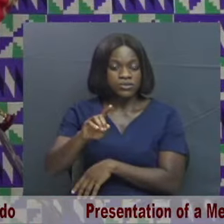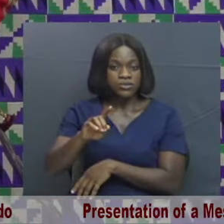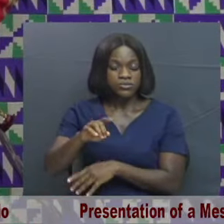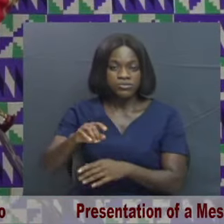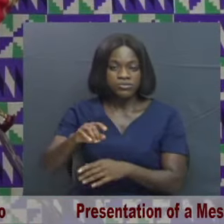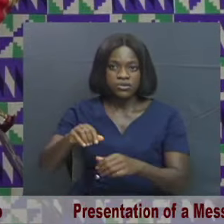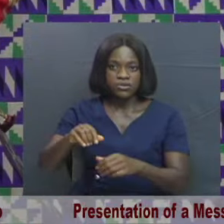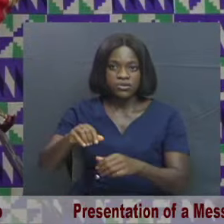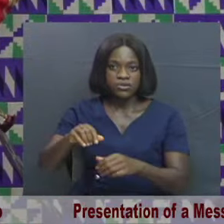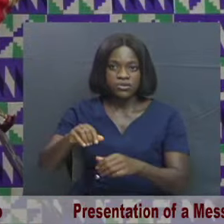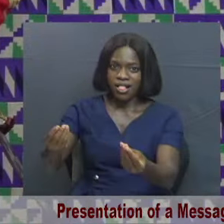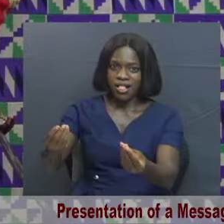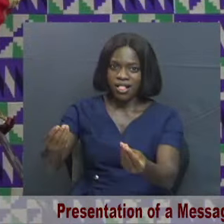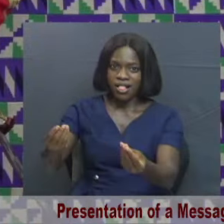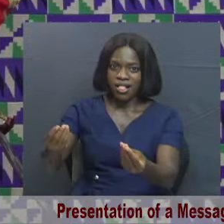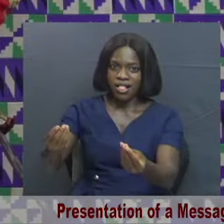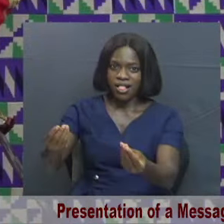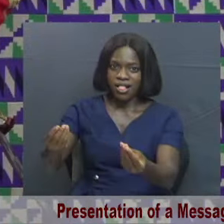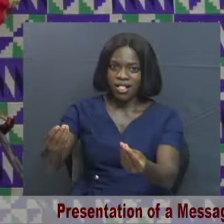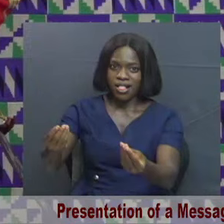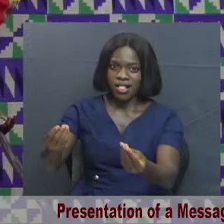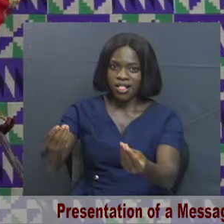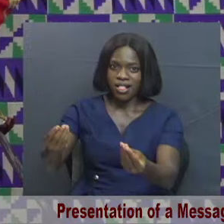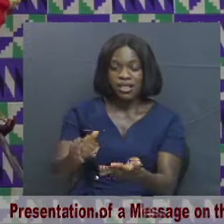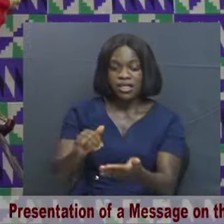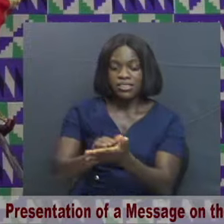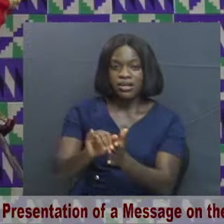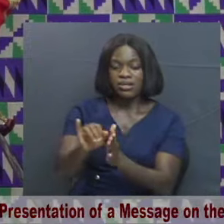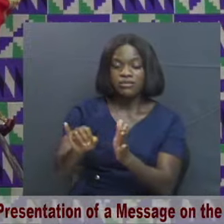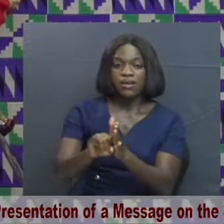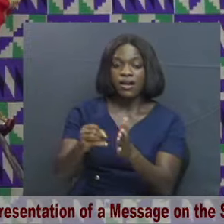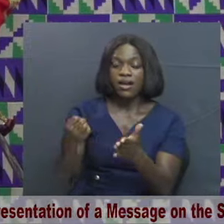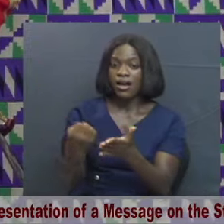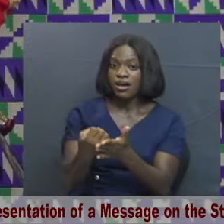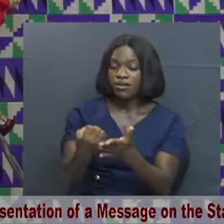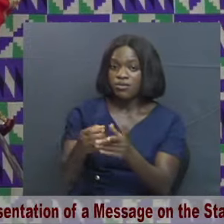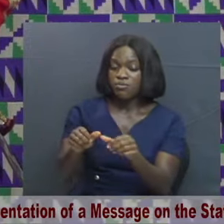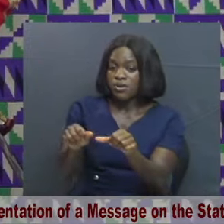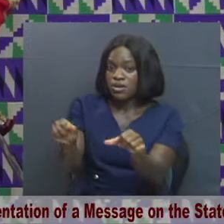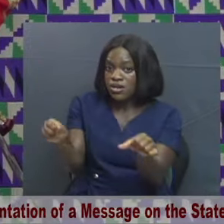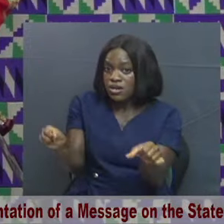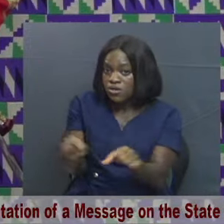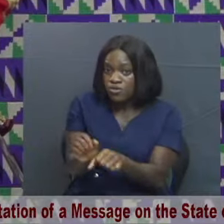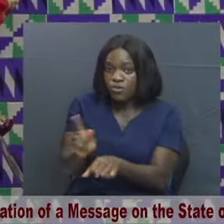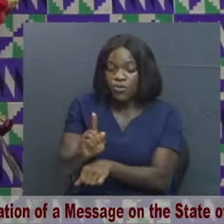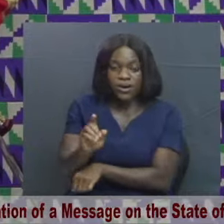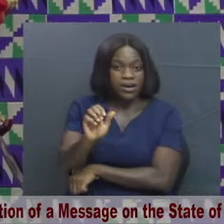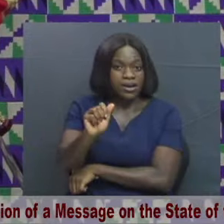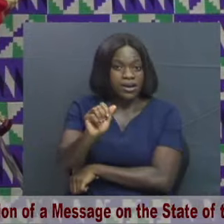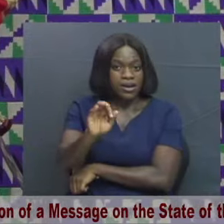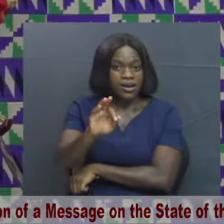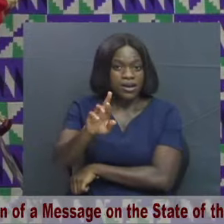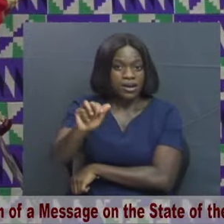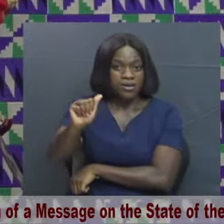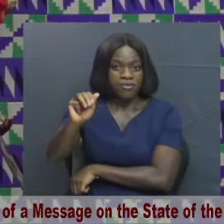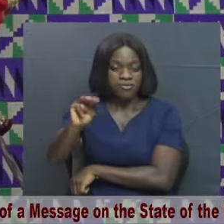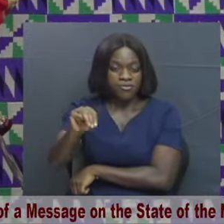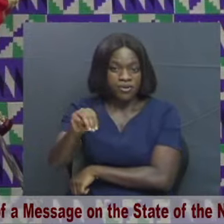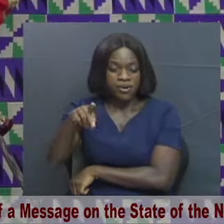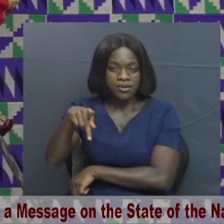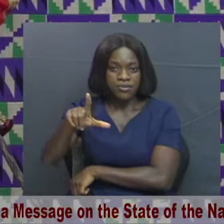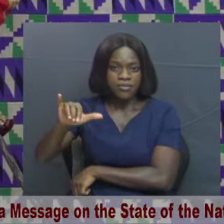irrigation infrastructure in five identified economic enclaves within the arran plains agricultural